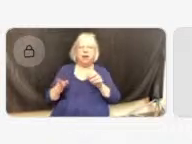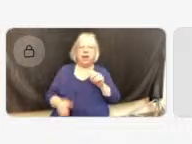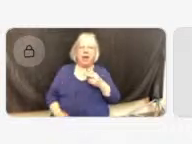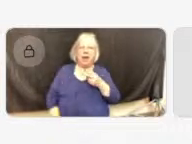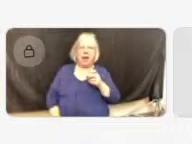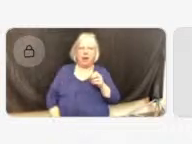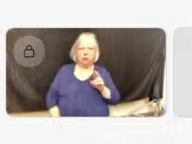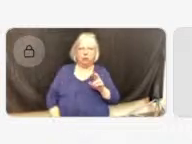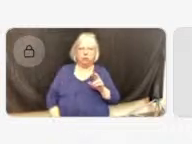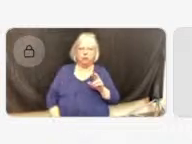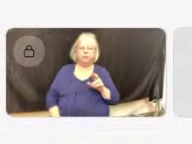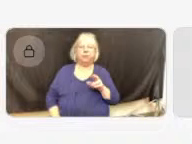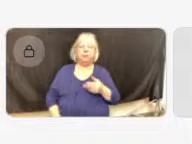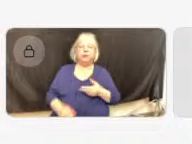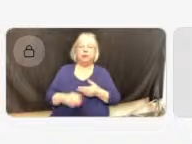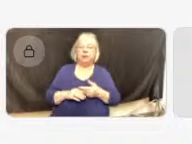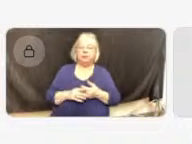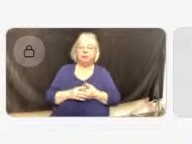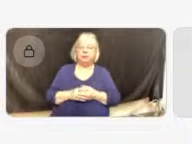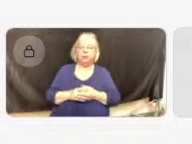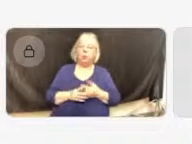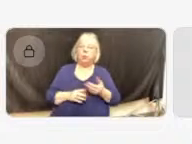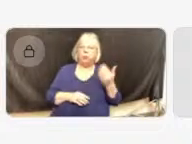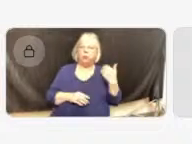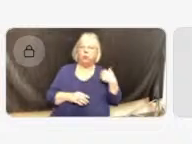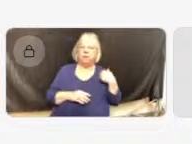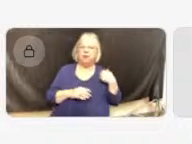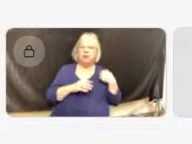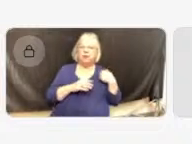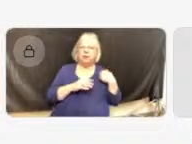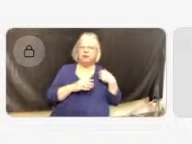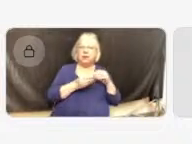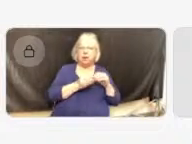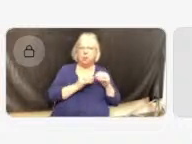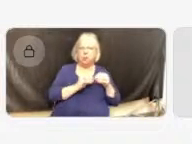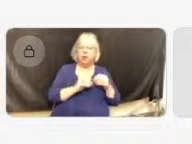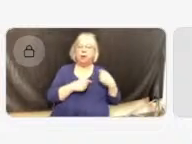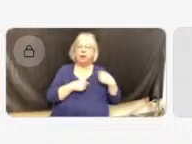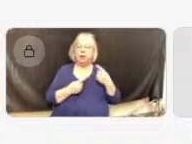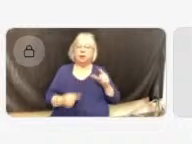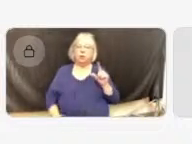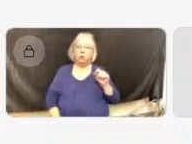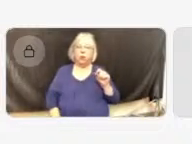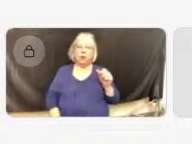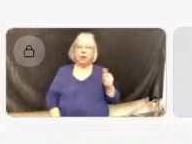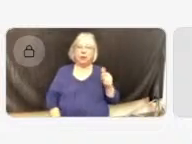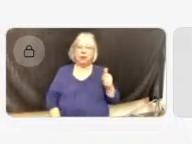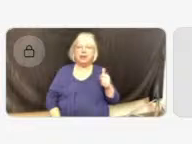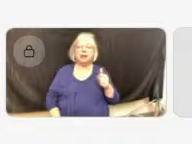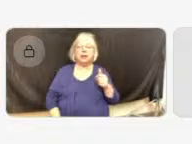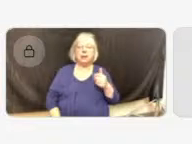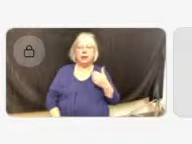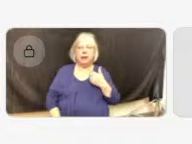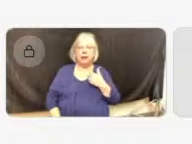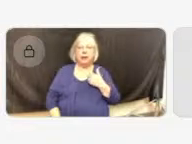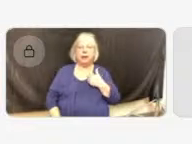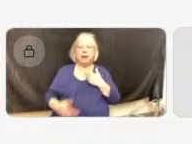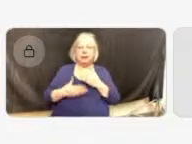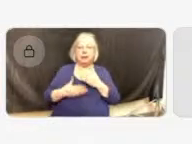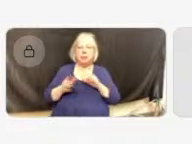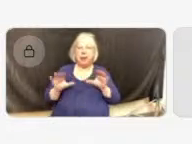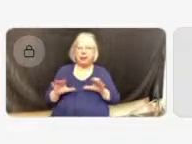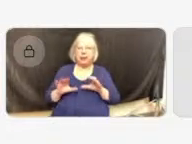other previous case, since 2010, there has been activity of both